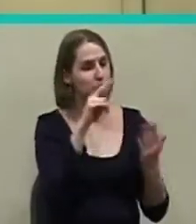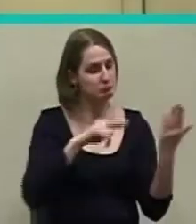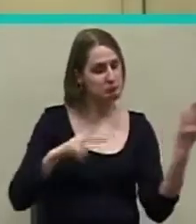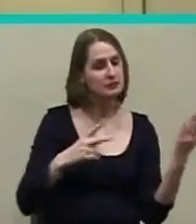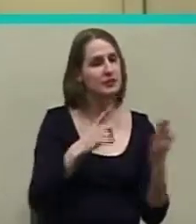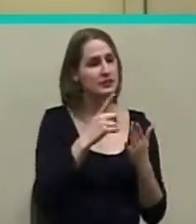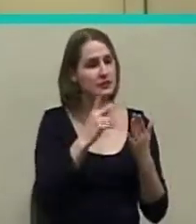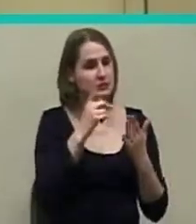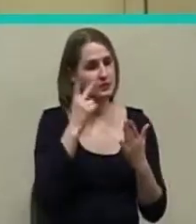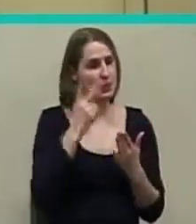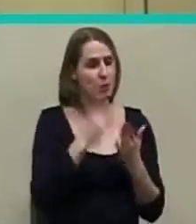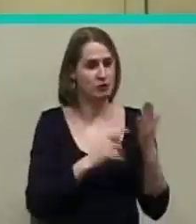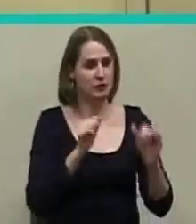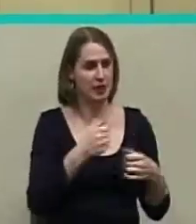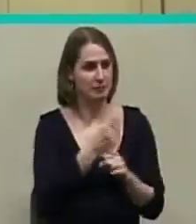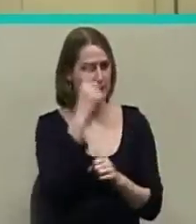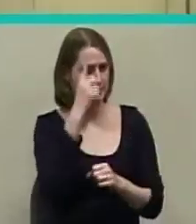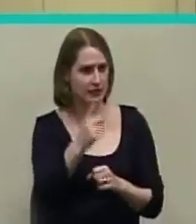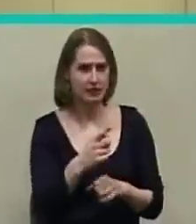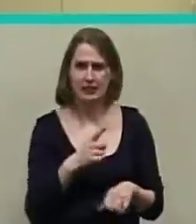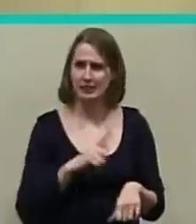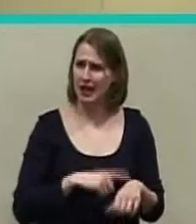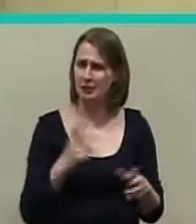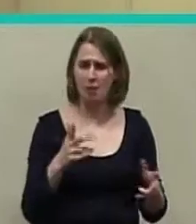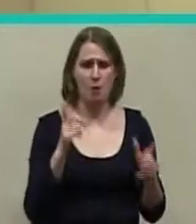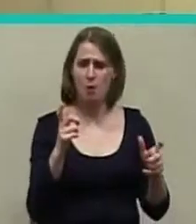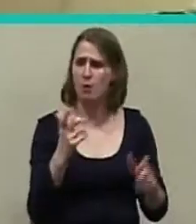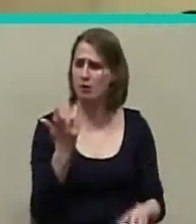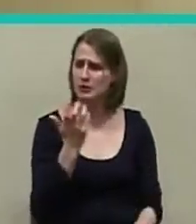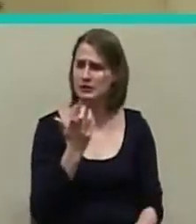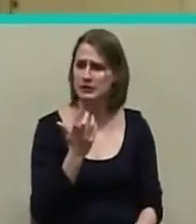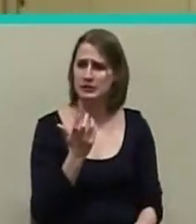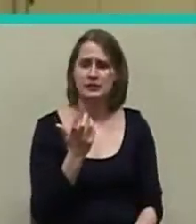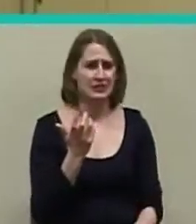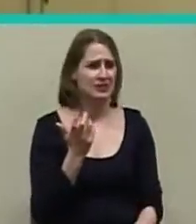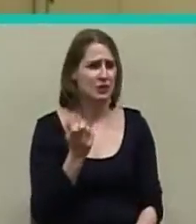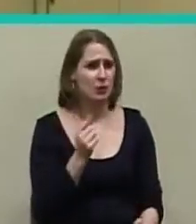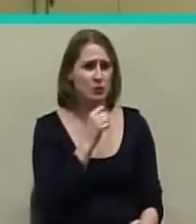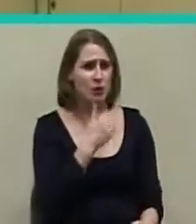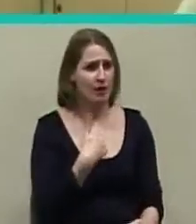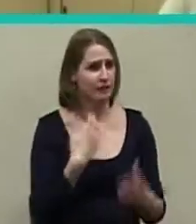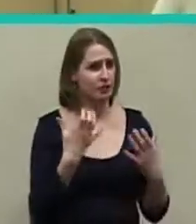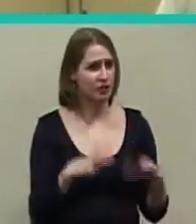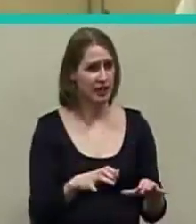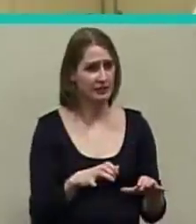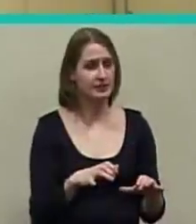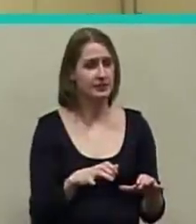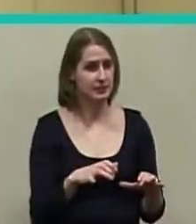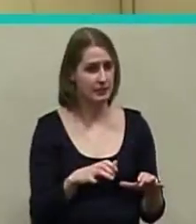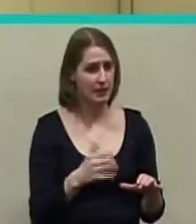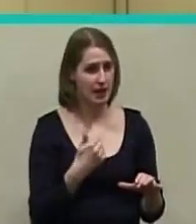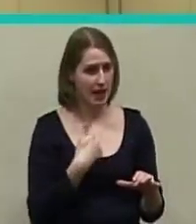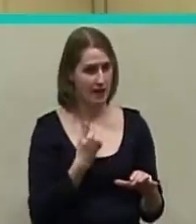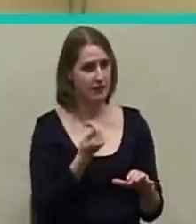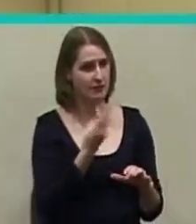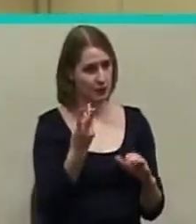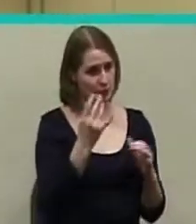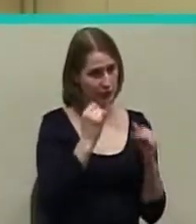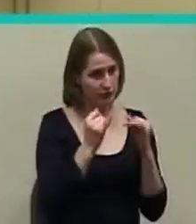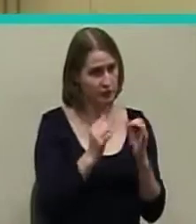of. Time is going much faster than I anticipated, so we won't have a chance to go through this. You have a couple of interviews